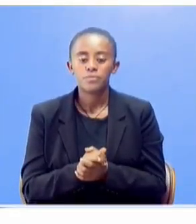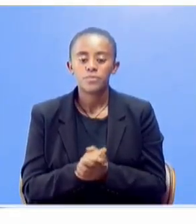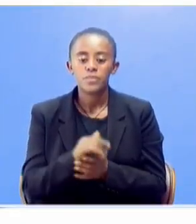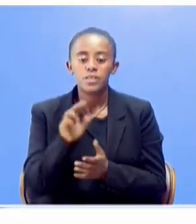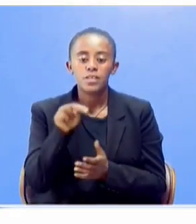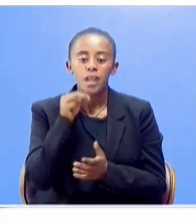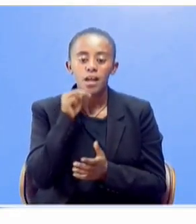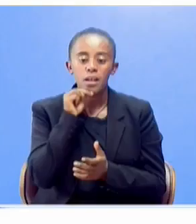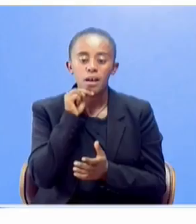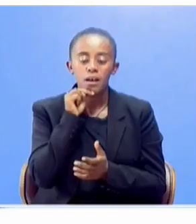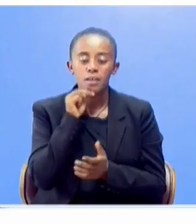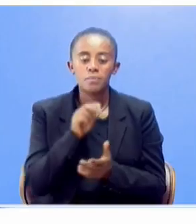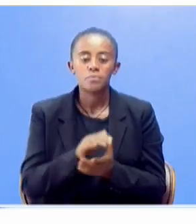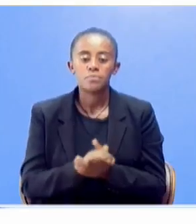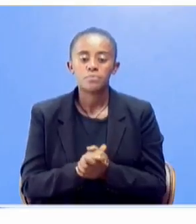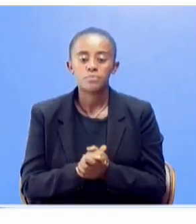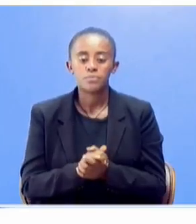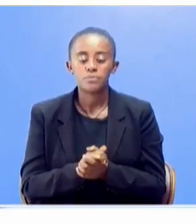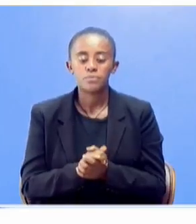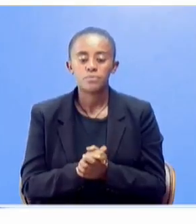Nadia,